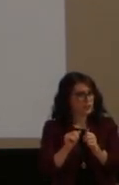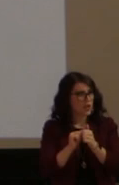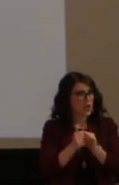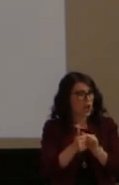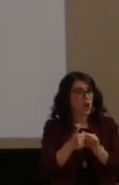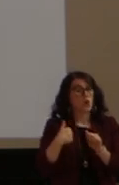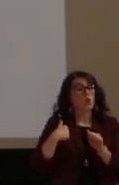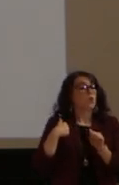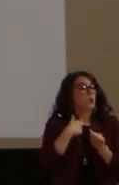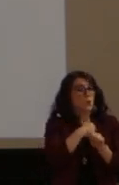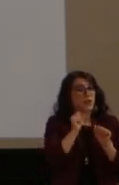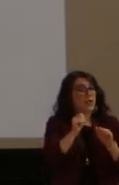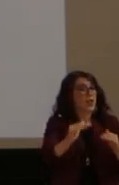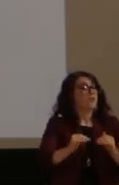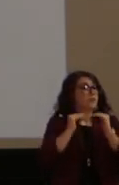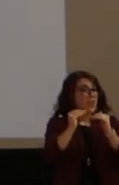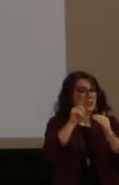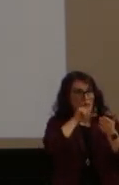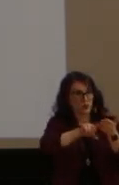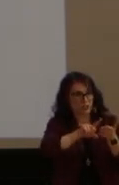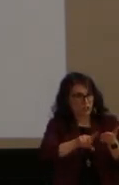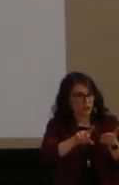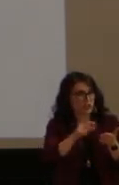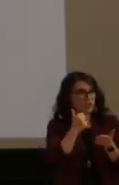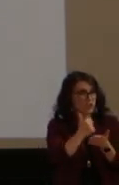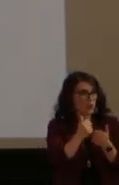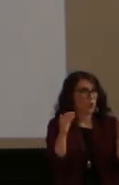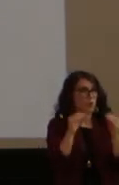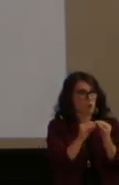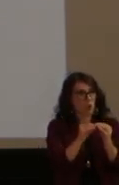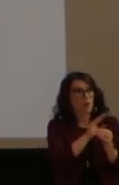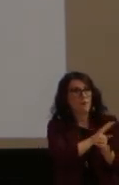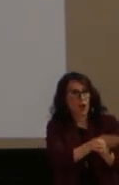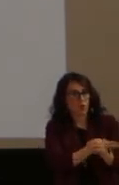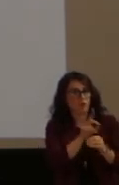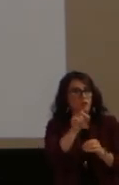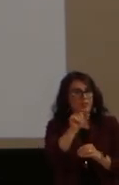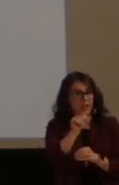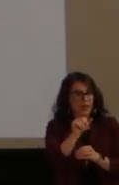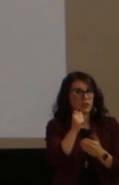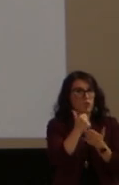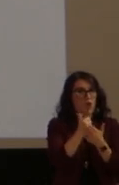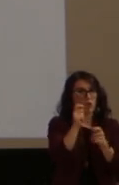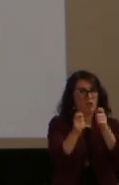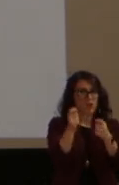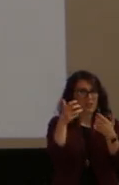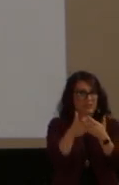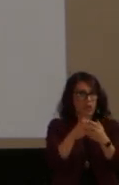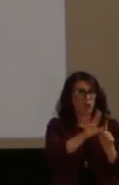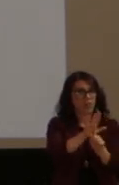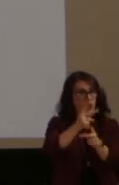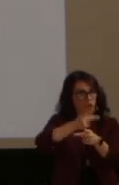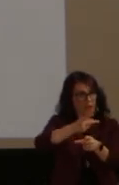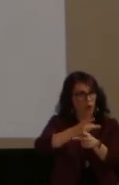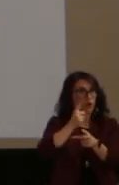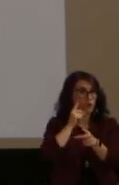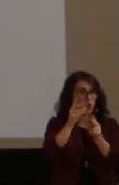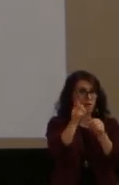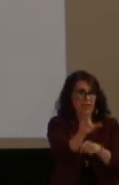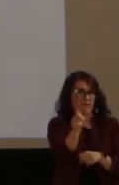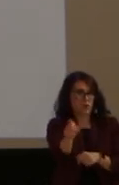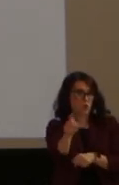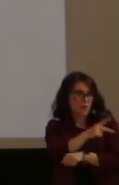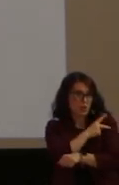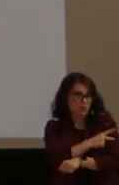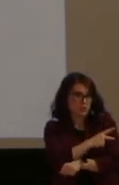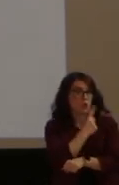research and equip healthcare providers with better, more powerful data to help tailor their care to individual patients. So one